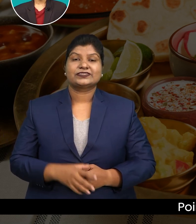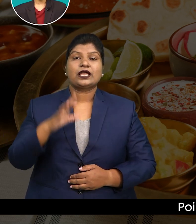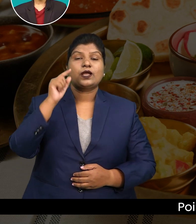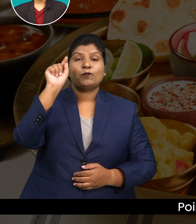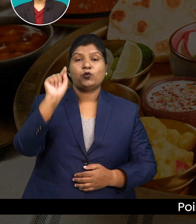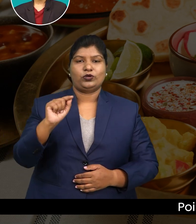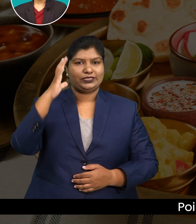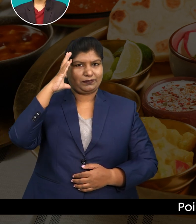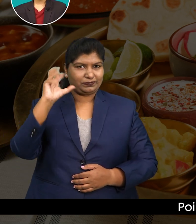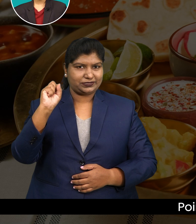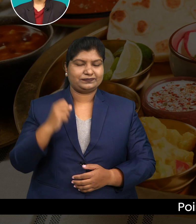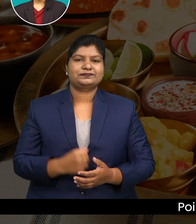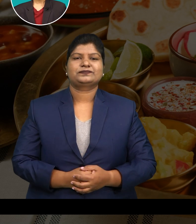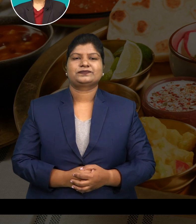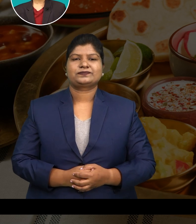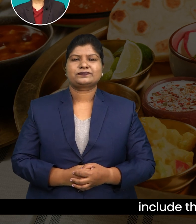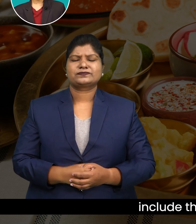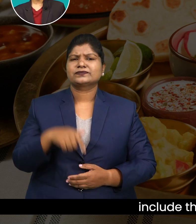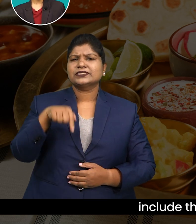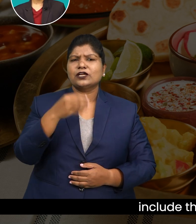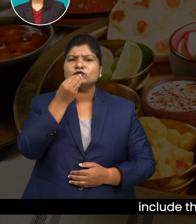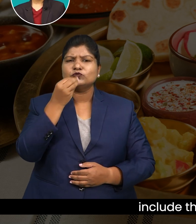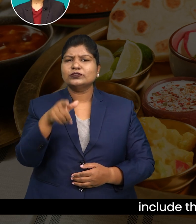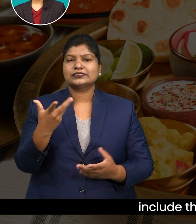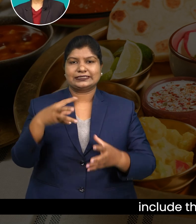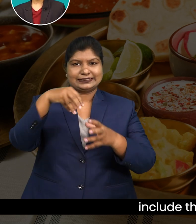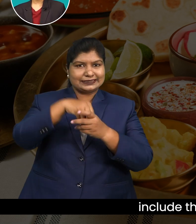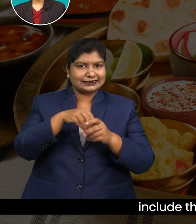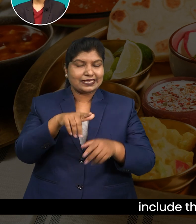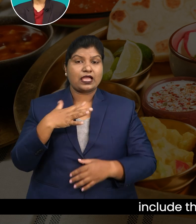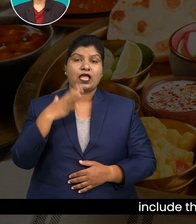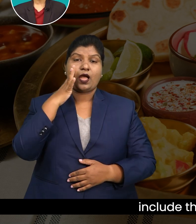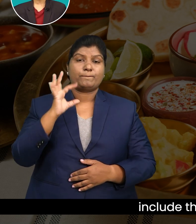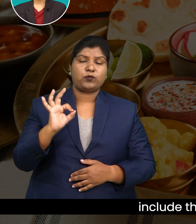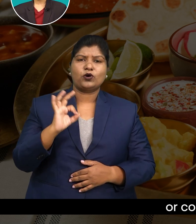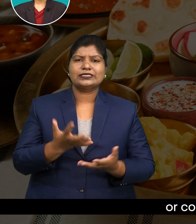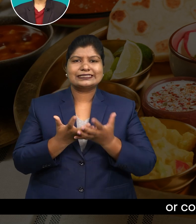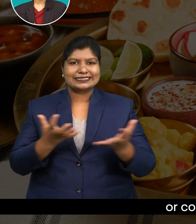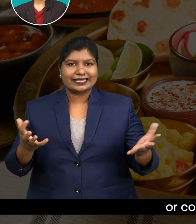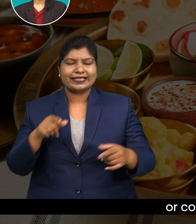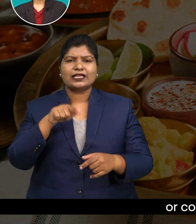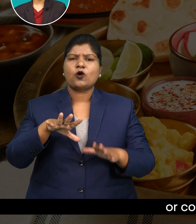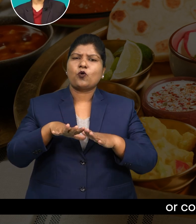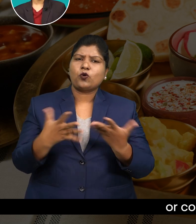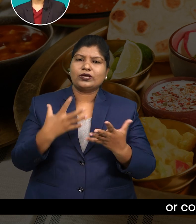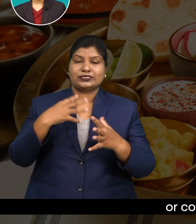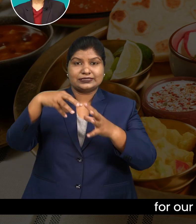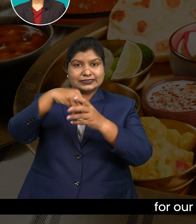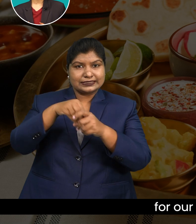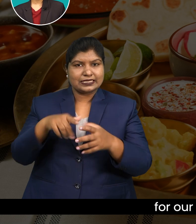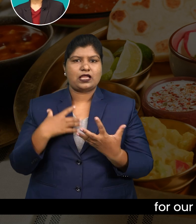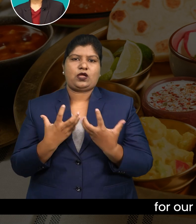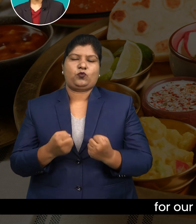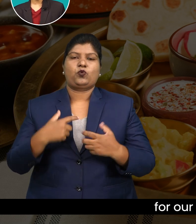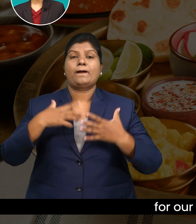Points to remember. The foods include the important ingredients or components required for